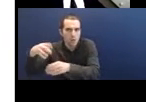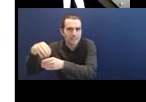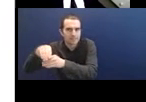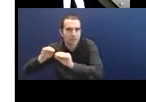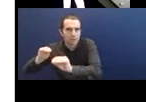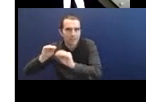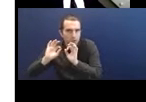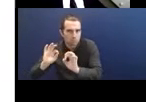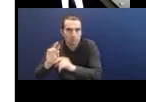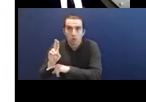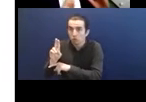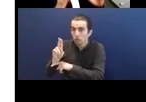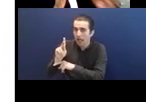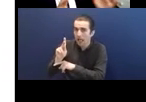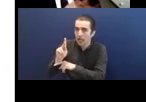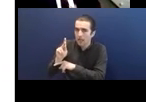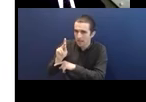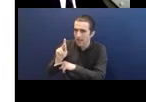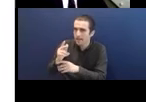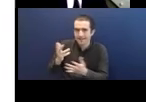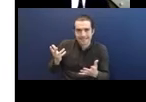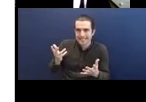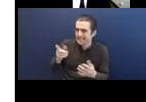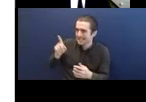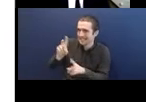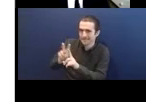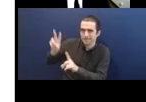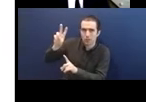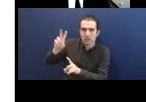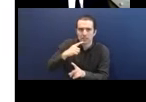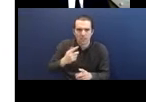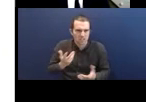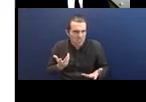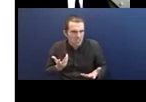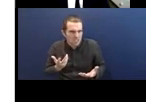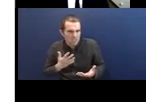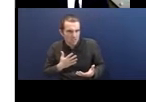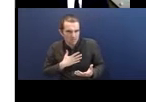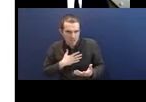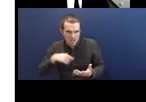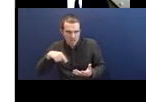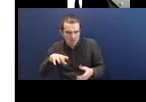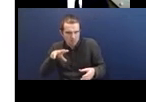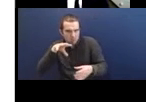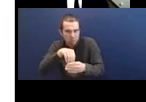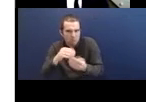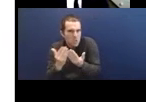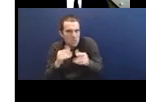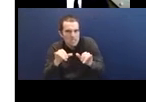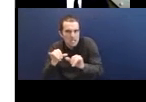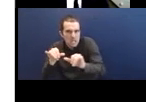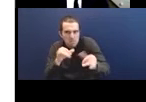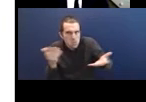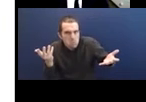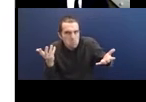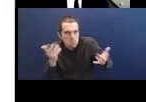want. And in order for that to happen, the thinking of disabled people has to come into this. And this is where